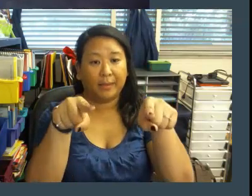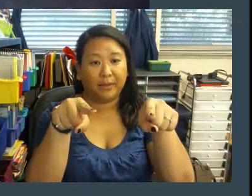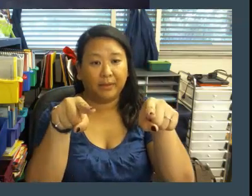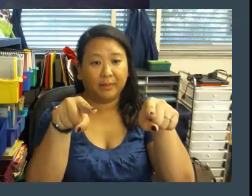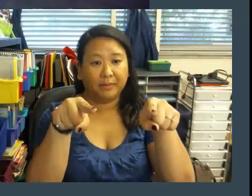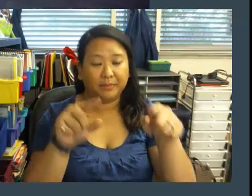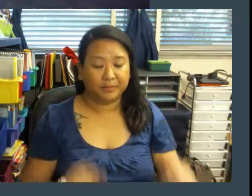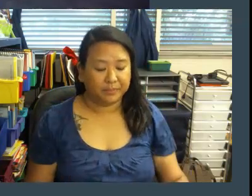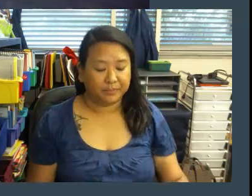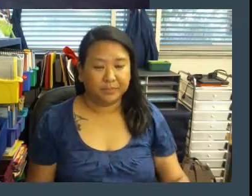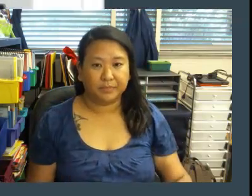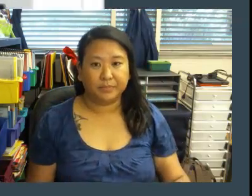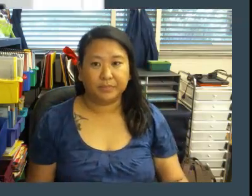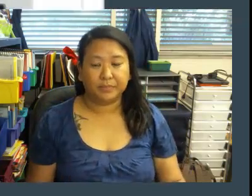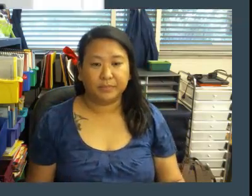Happened.